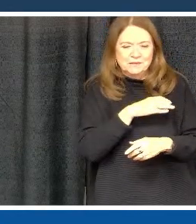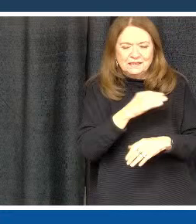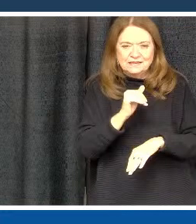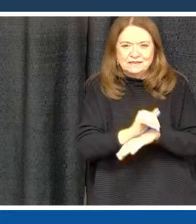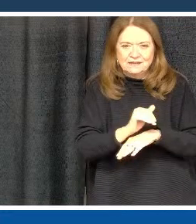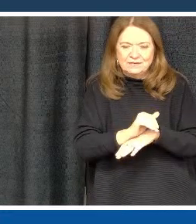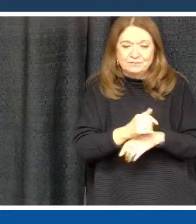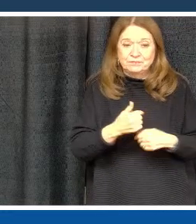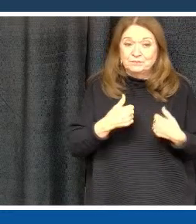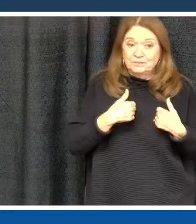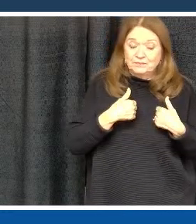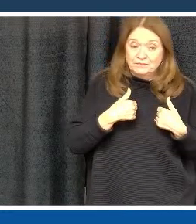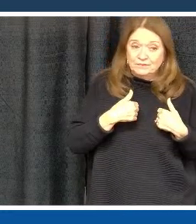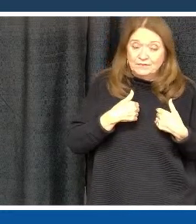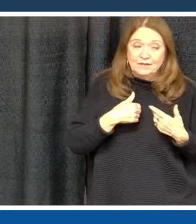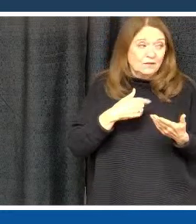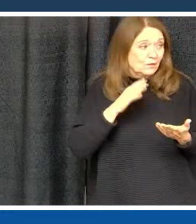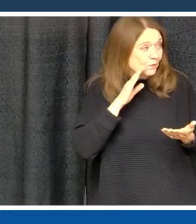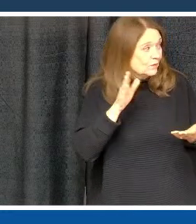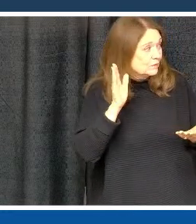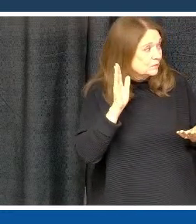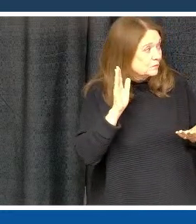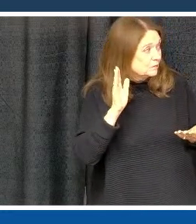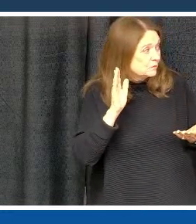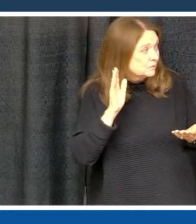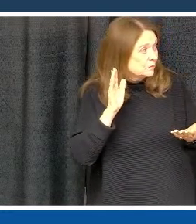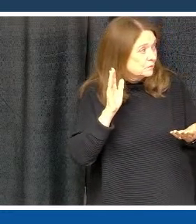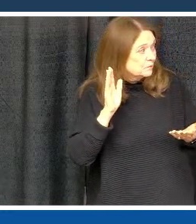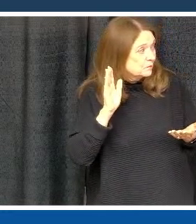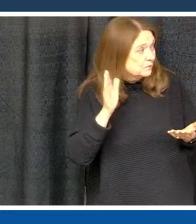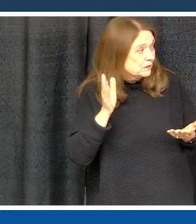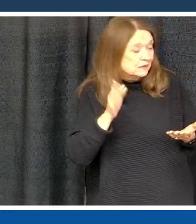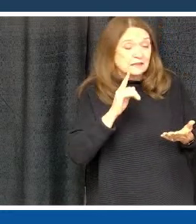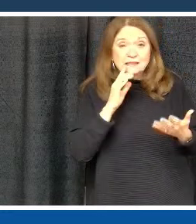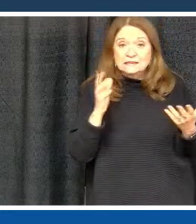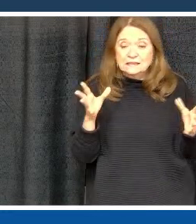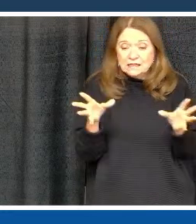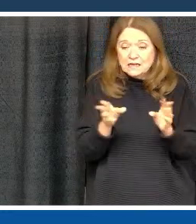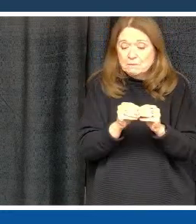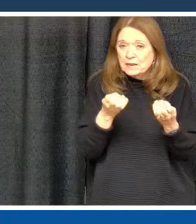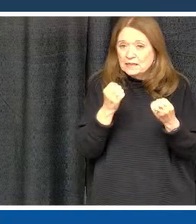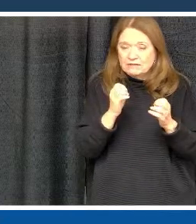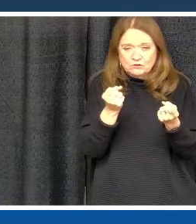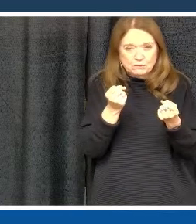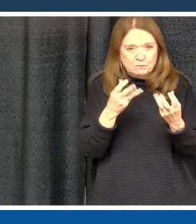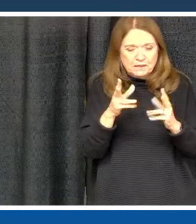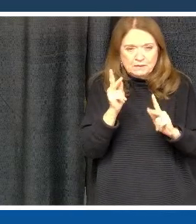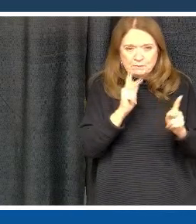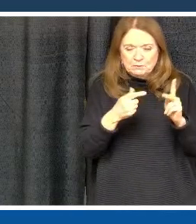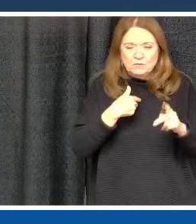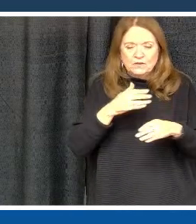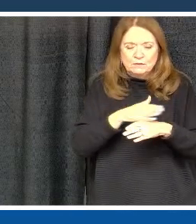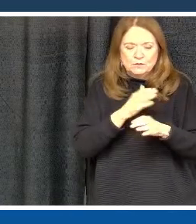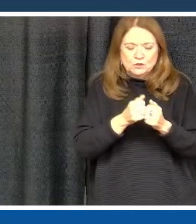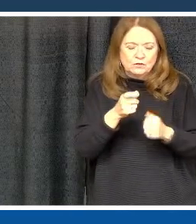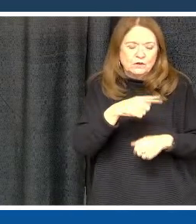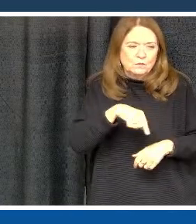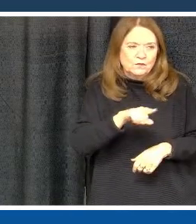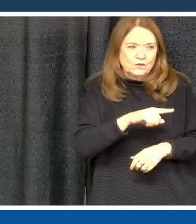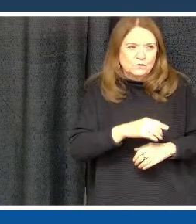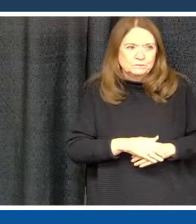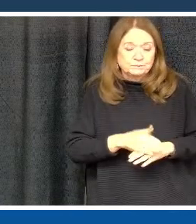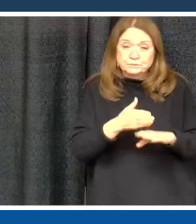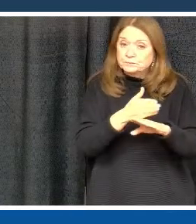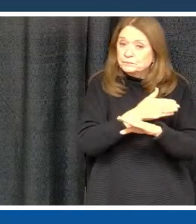deliver the presentation, the information that you are going to receive tonight is the combined effort of many, and I'm excited to be able to share it with you. Before